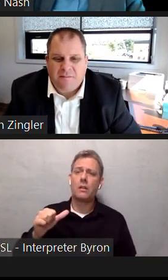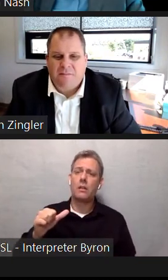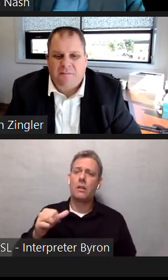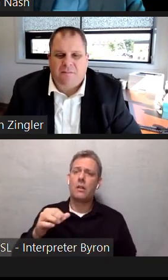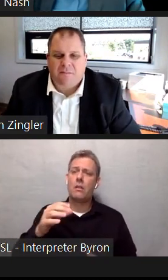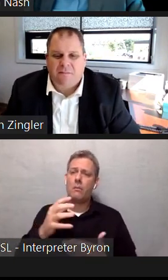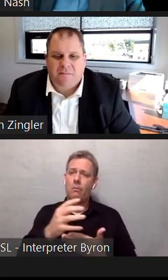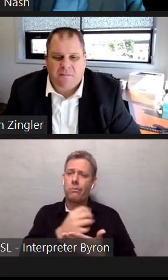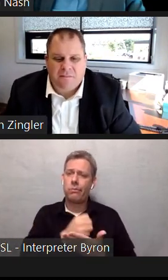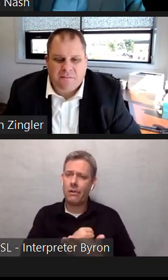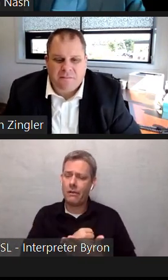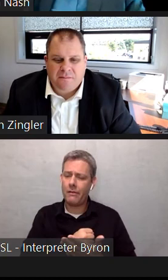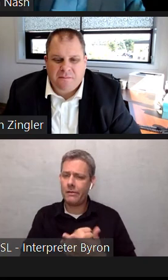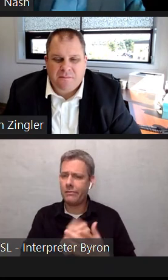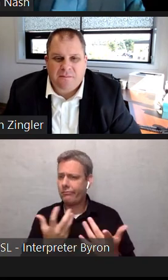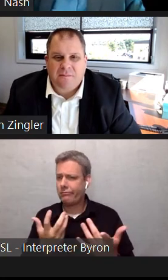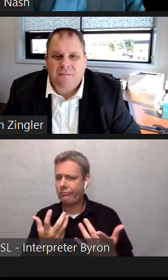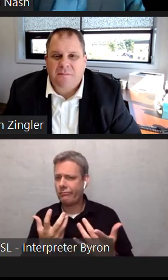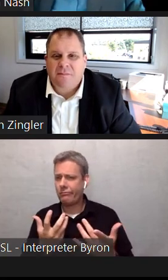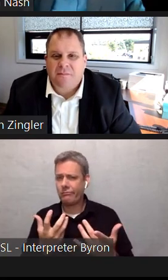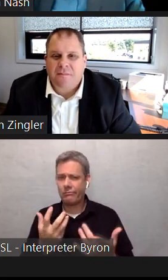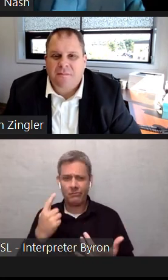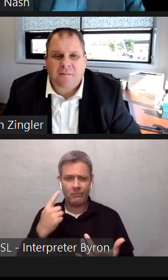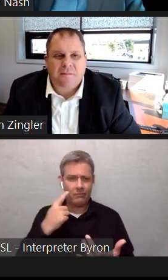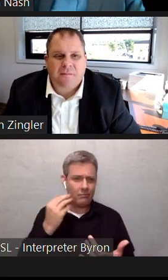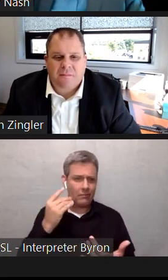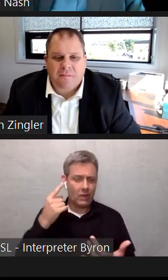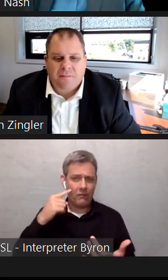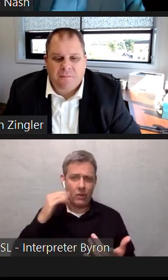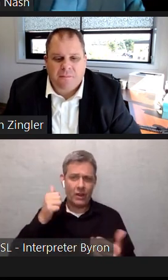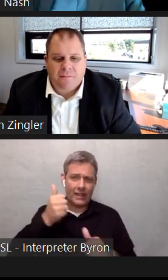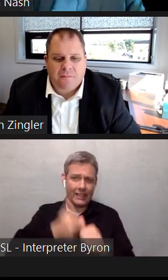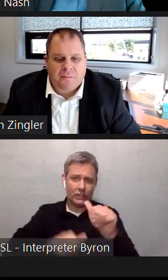standard policy or per agency?